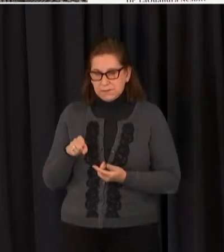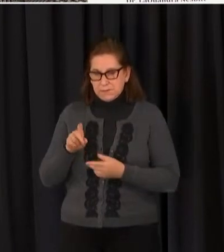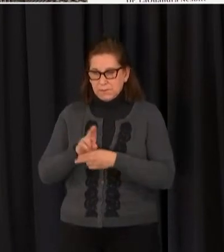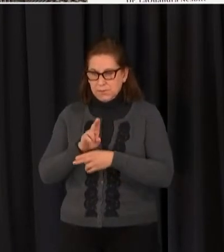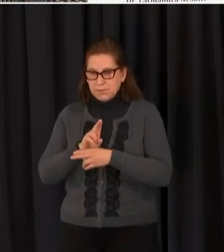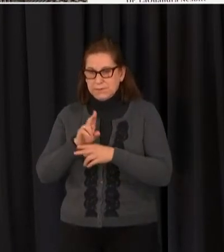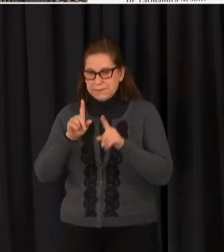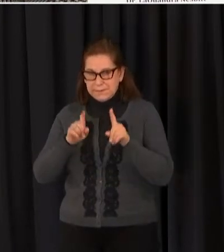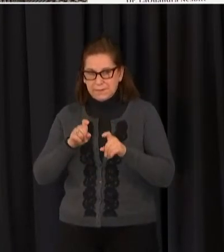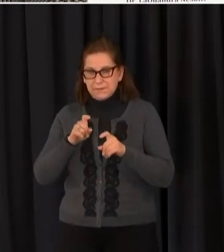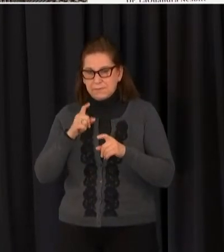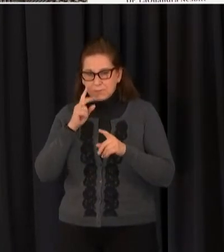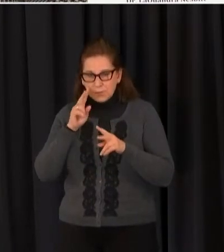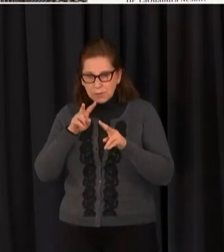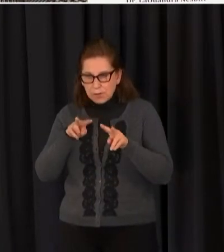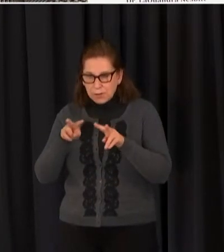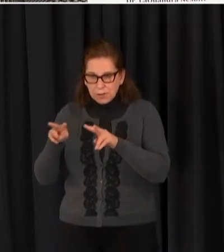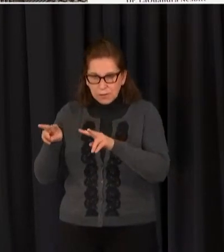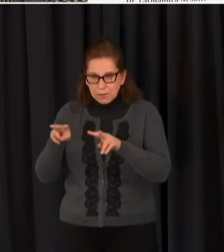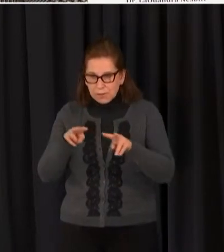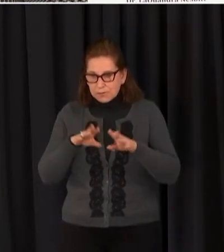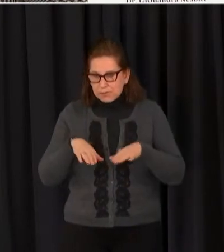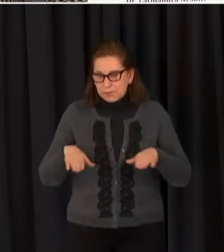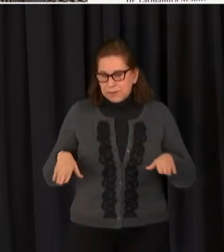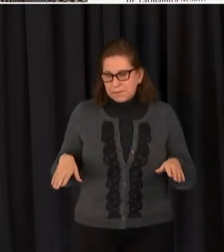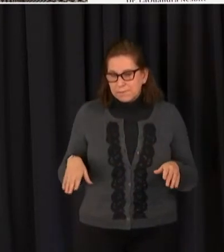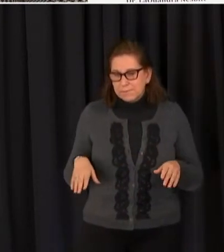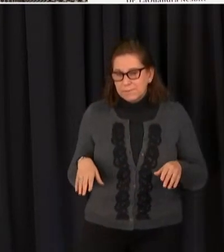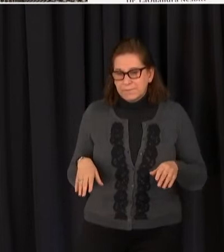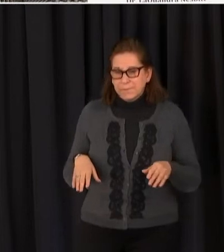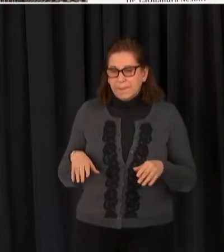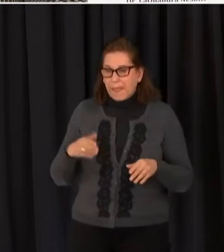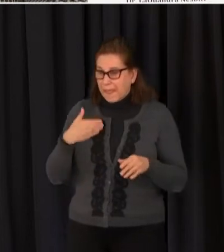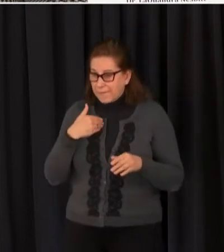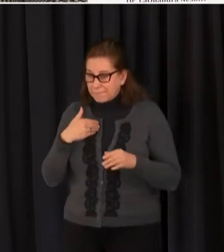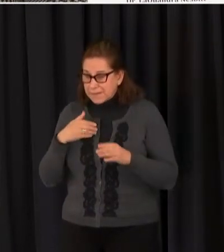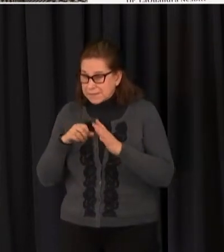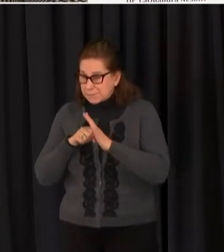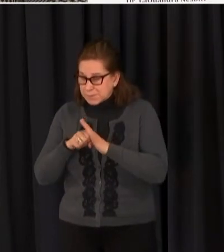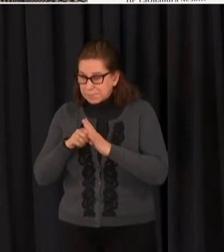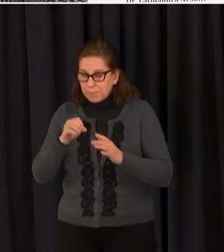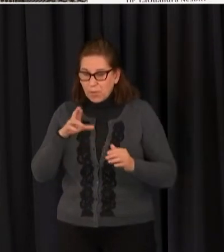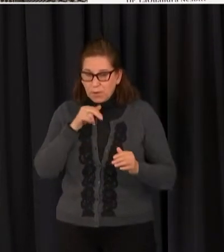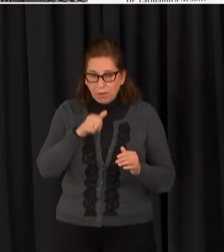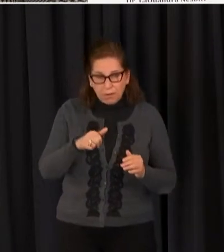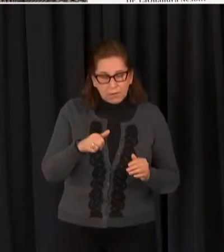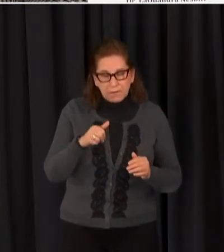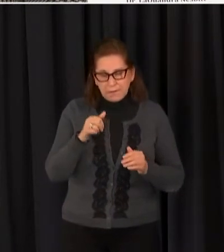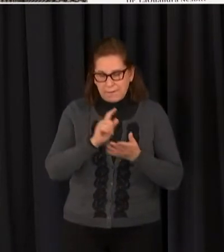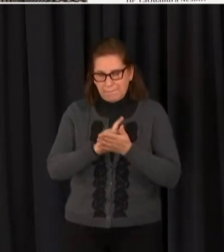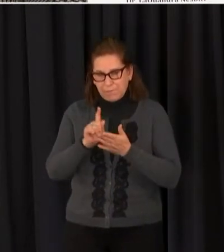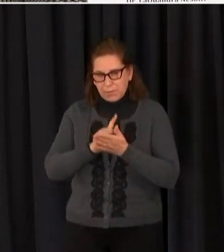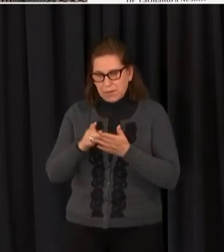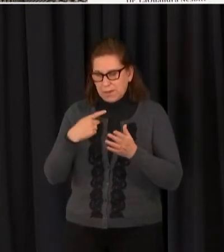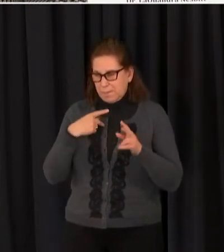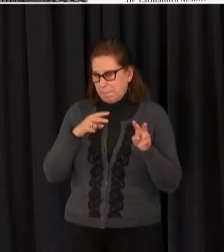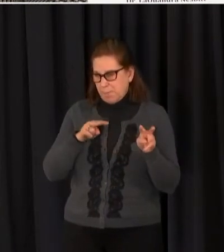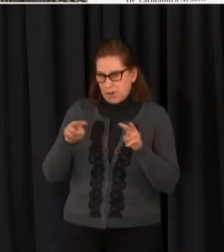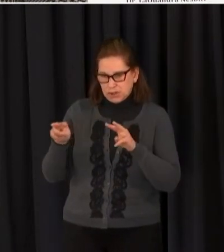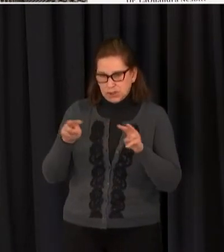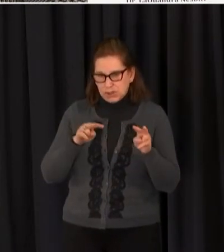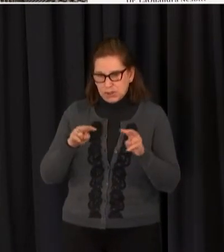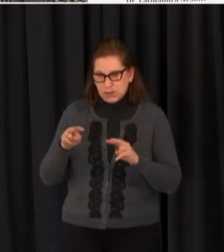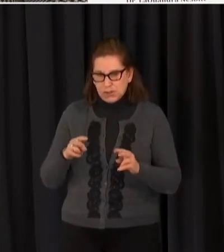testing for it to happen or for their child to be part of the sampling process on a weekly basis. They must